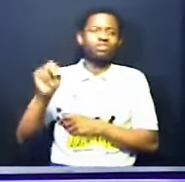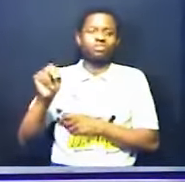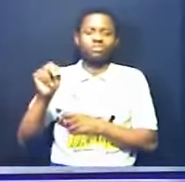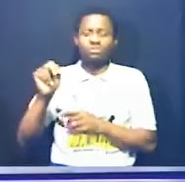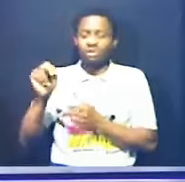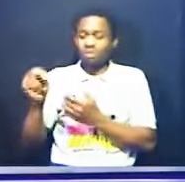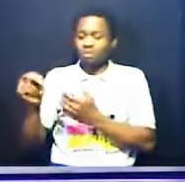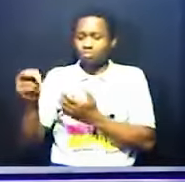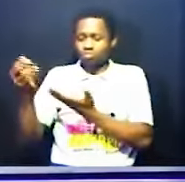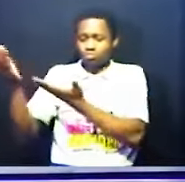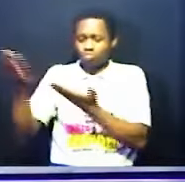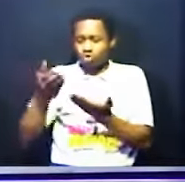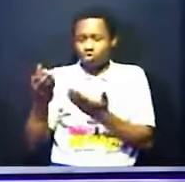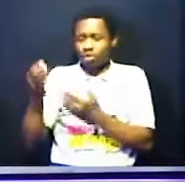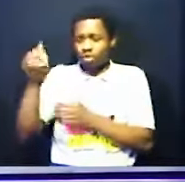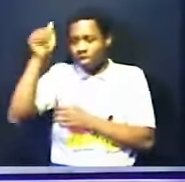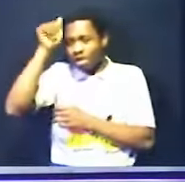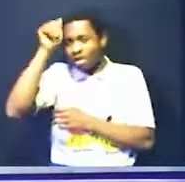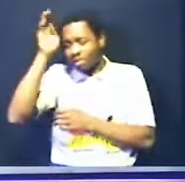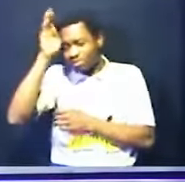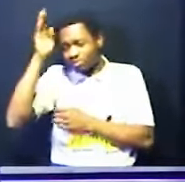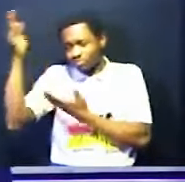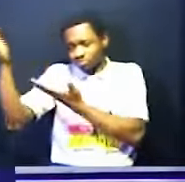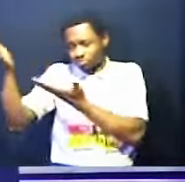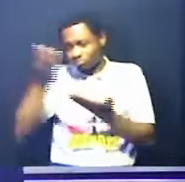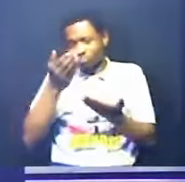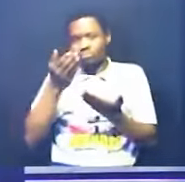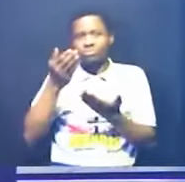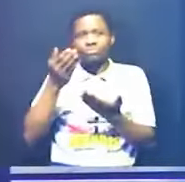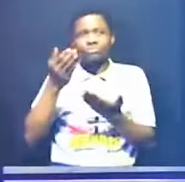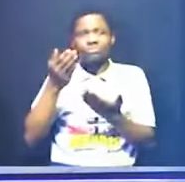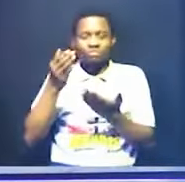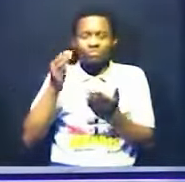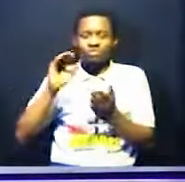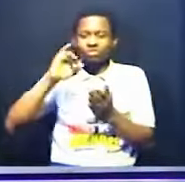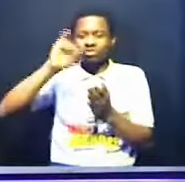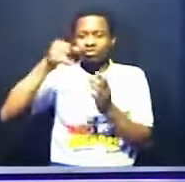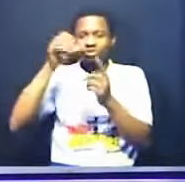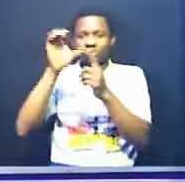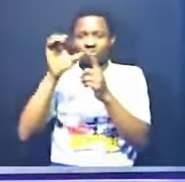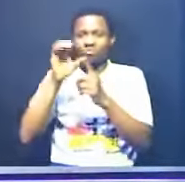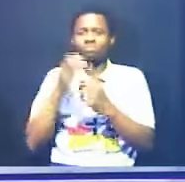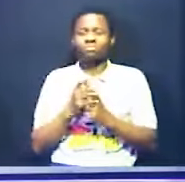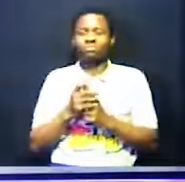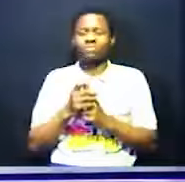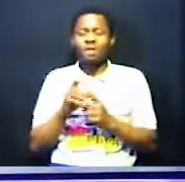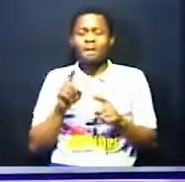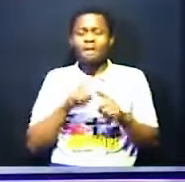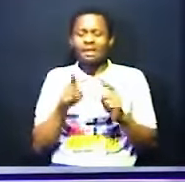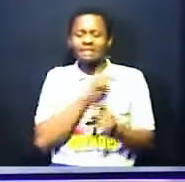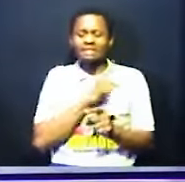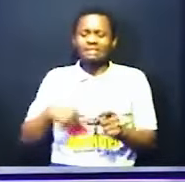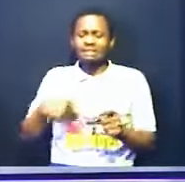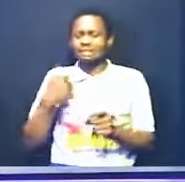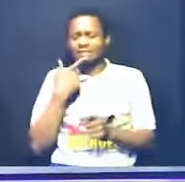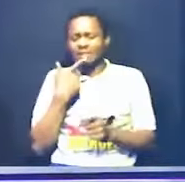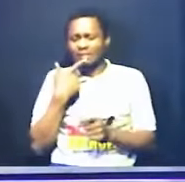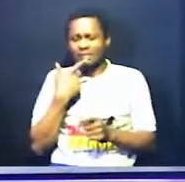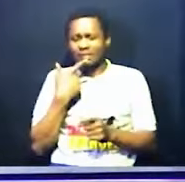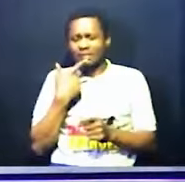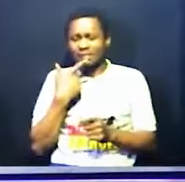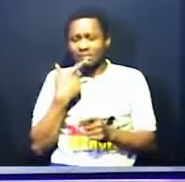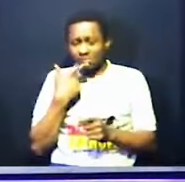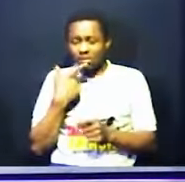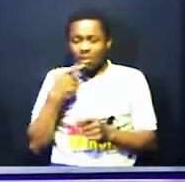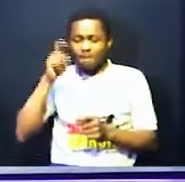said, he must go to his own house. He must not see my face. So